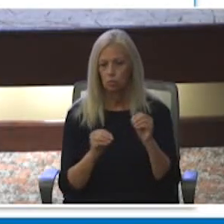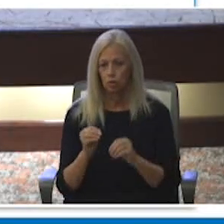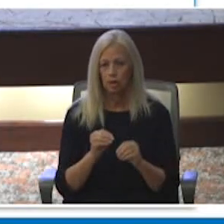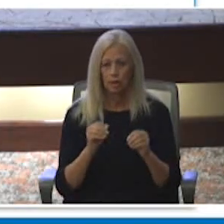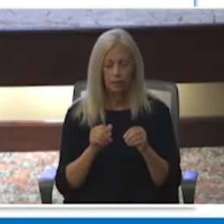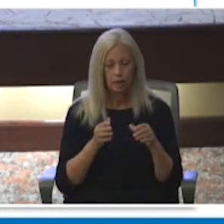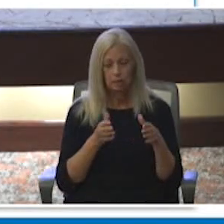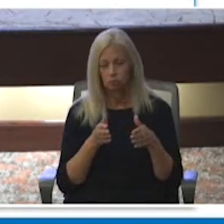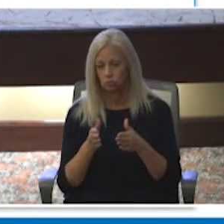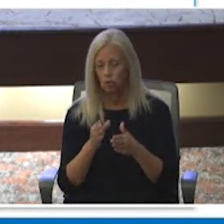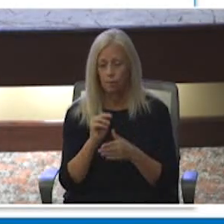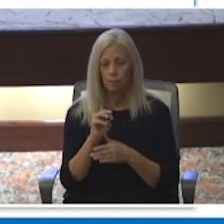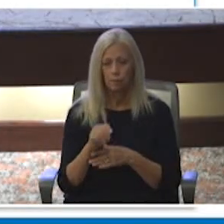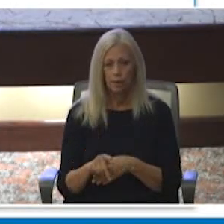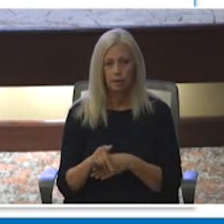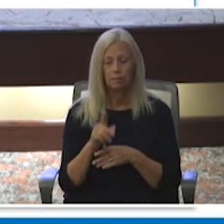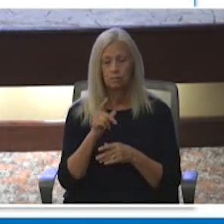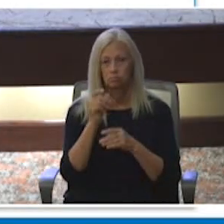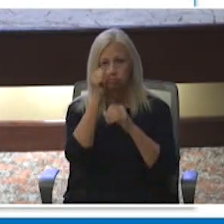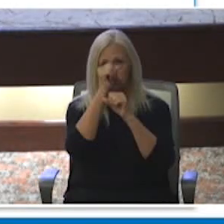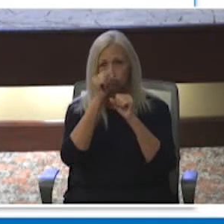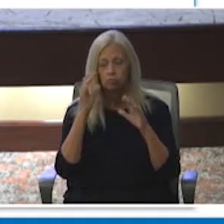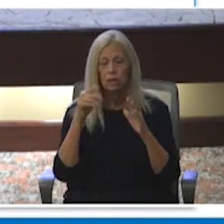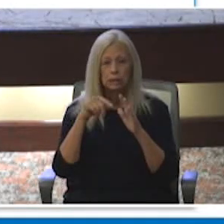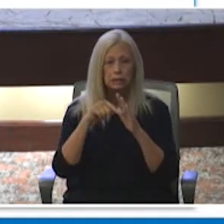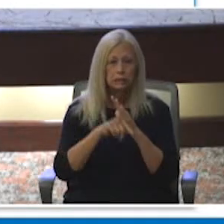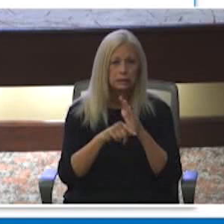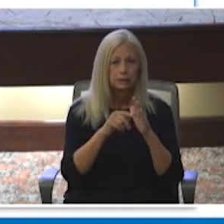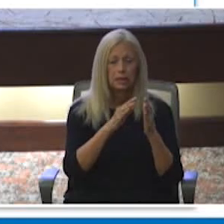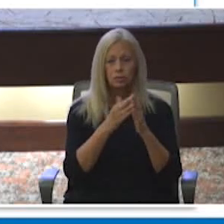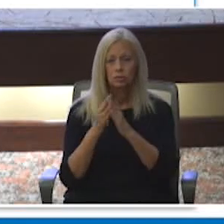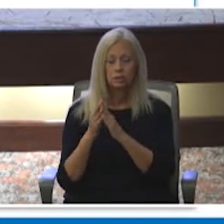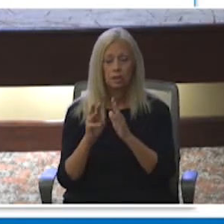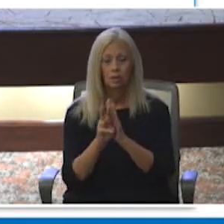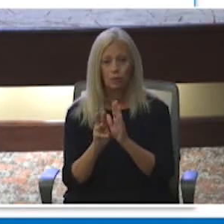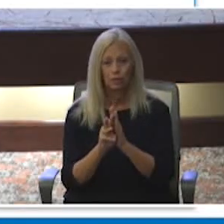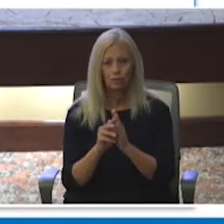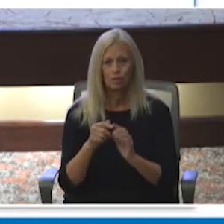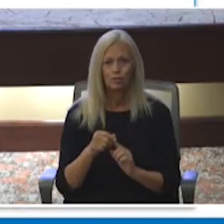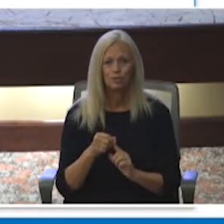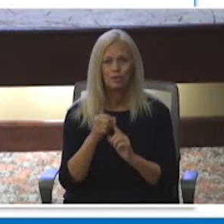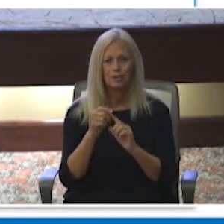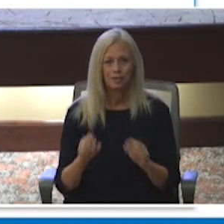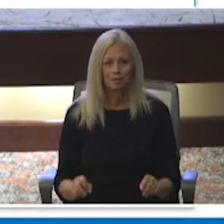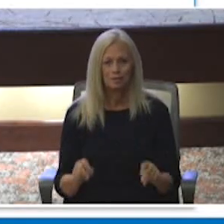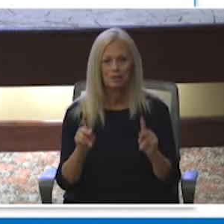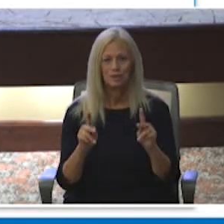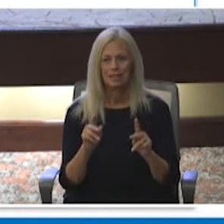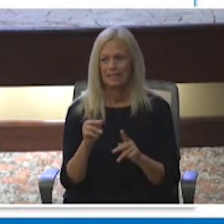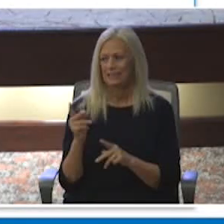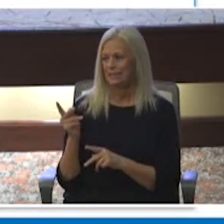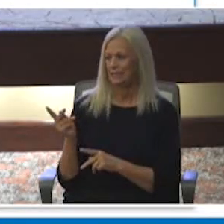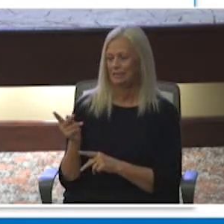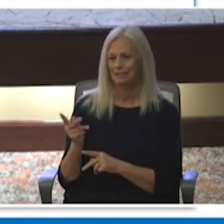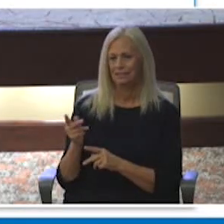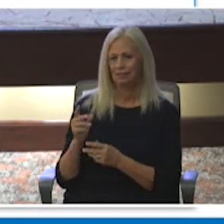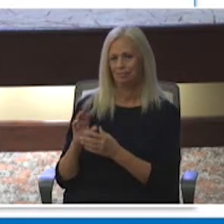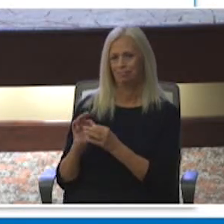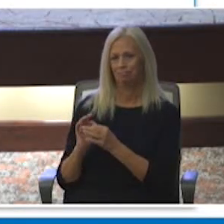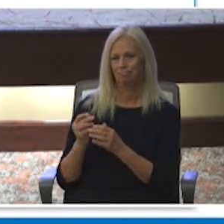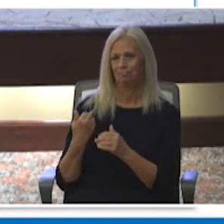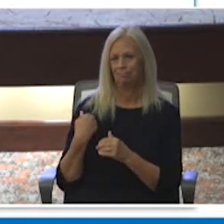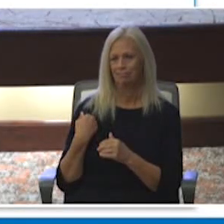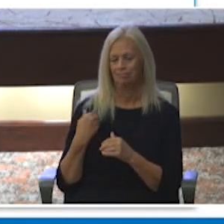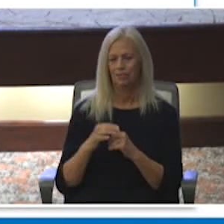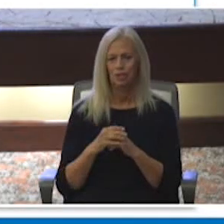roadmap that really re-envisioned downtown Waco. It's a unique opportunity, as Laura and Tom said. You don't see a lot of places